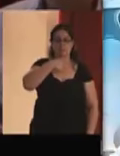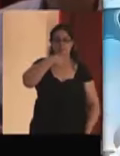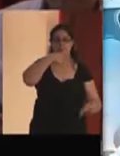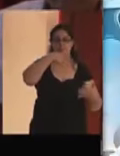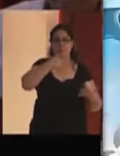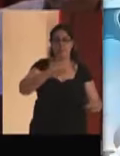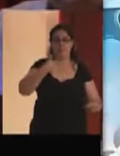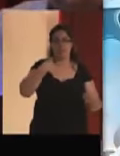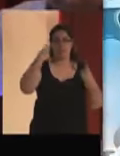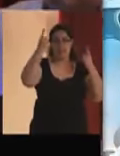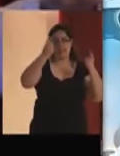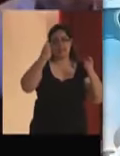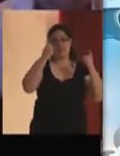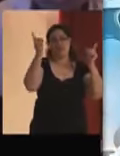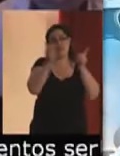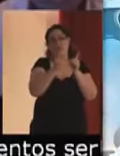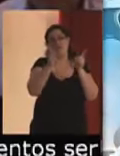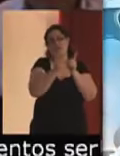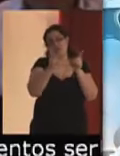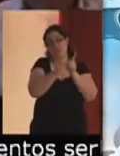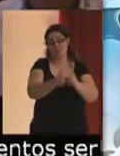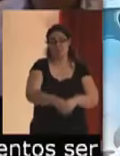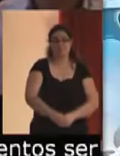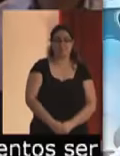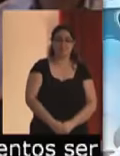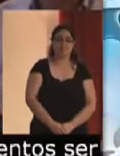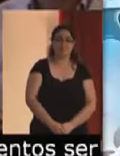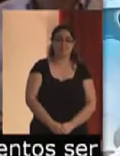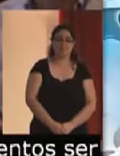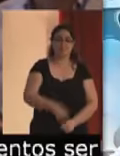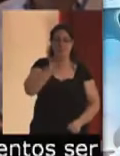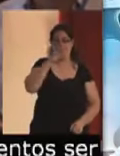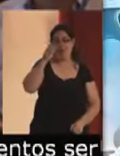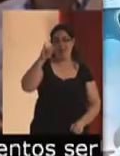Good evening. I'm going to try and be brief,